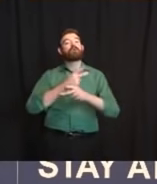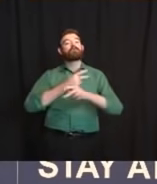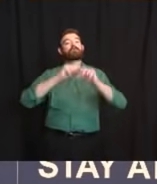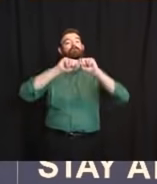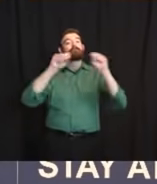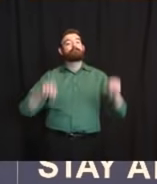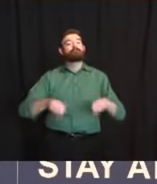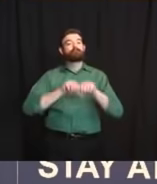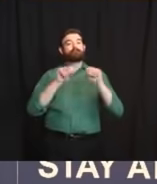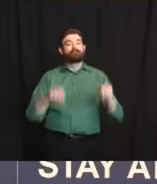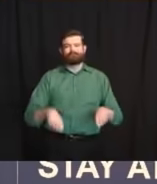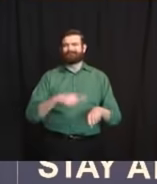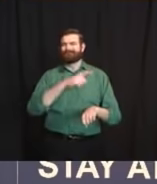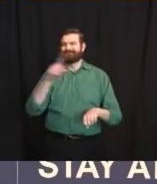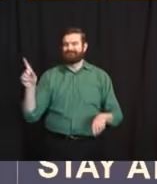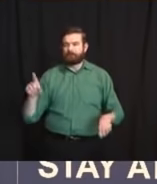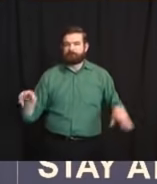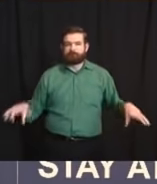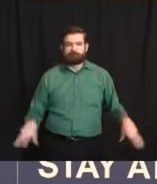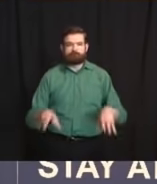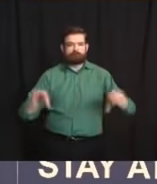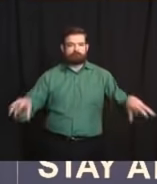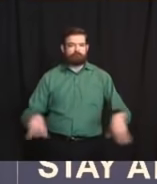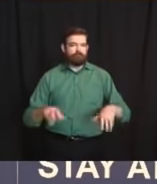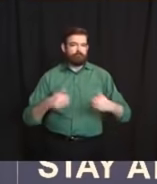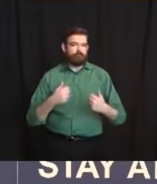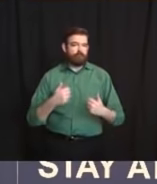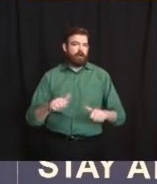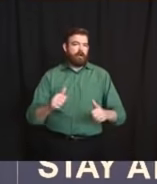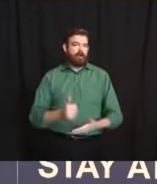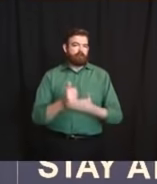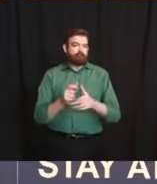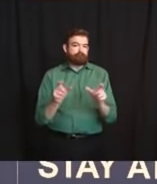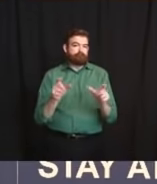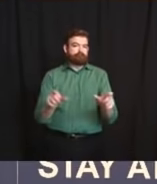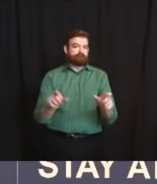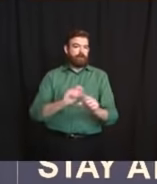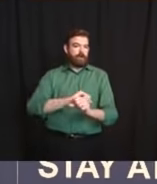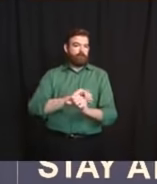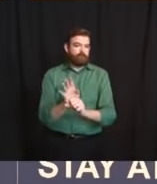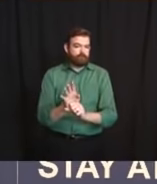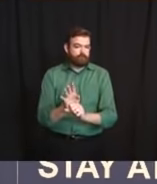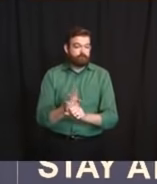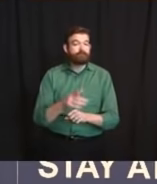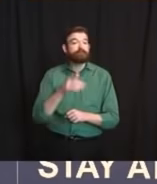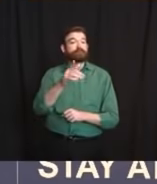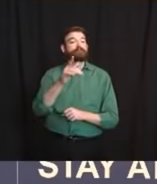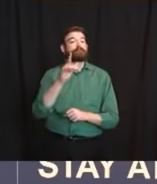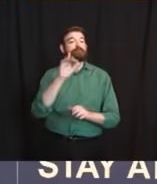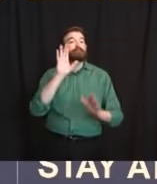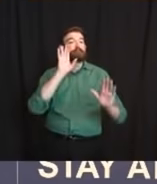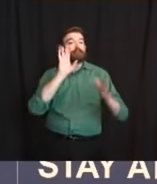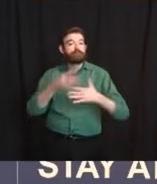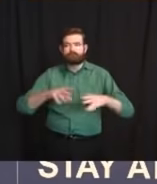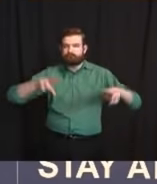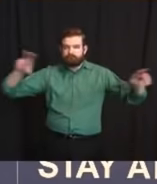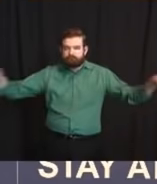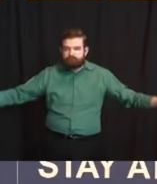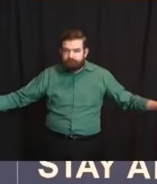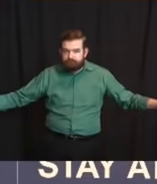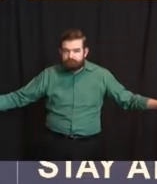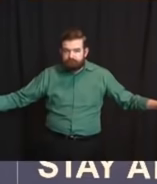disinfecting, social distancing in waiting rooms, limiting and restricting visitors, and using physical